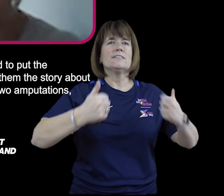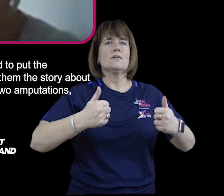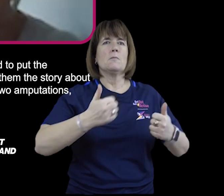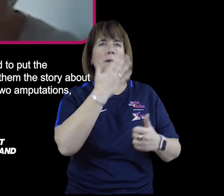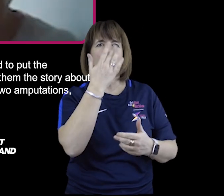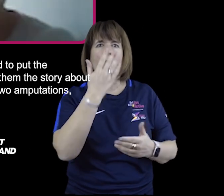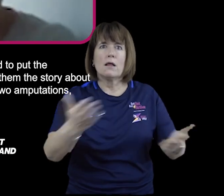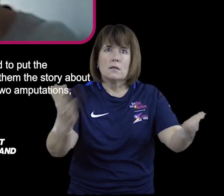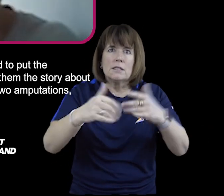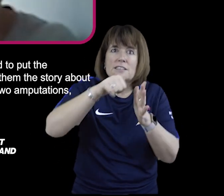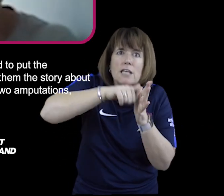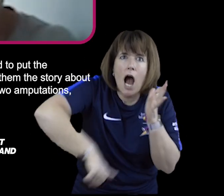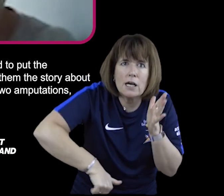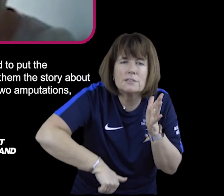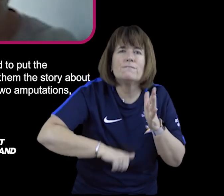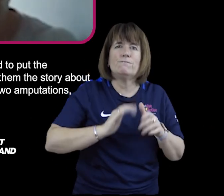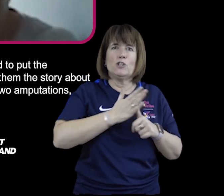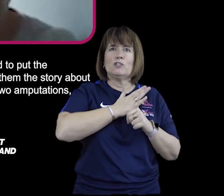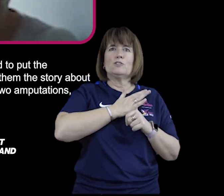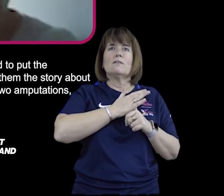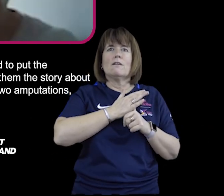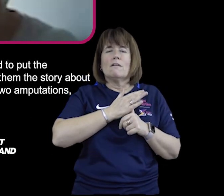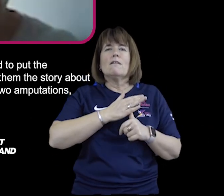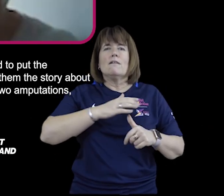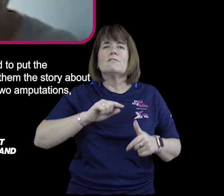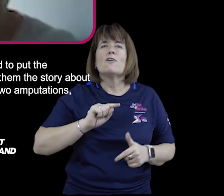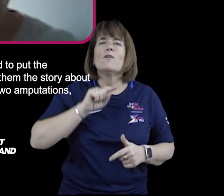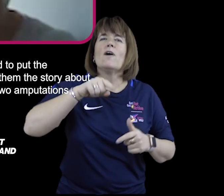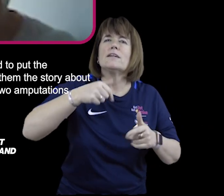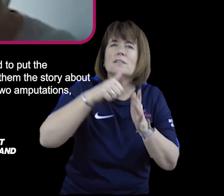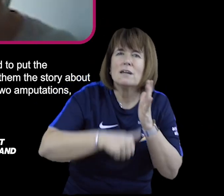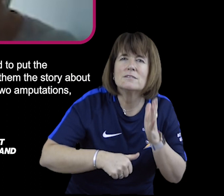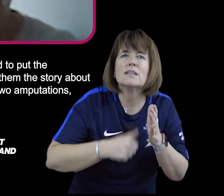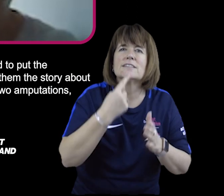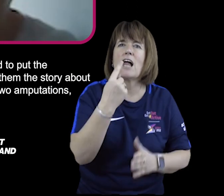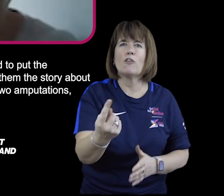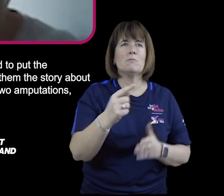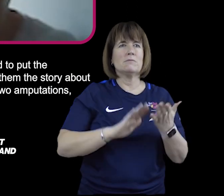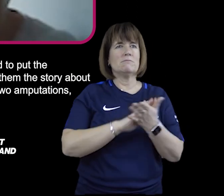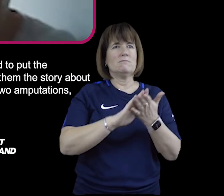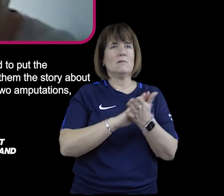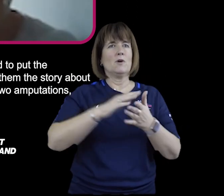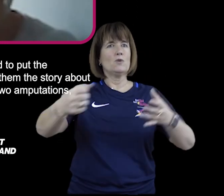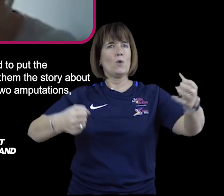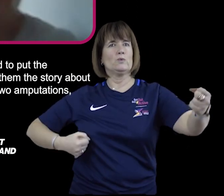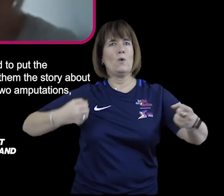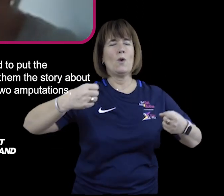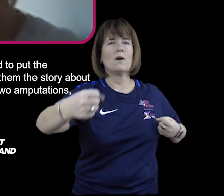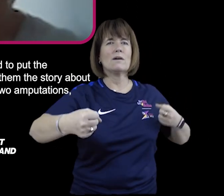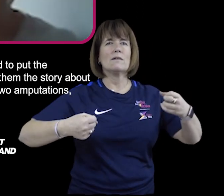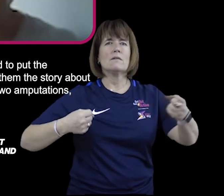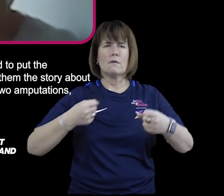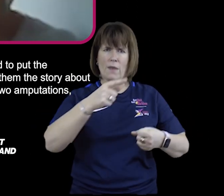these people for them to even start doing it. So, like, I don't know. I mean, the way I start, I tell them the story about